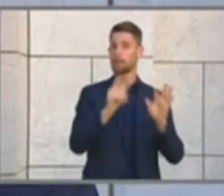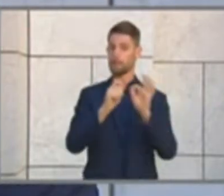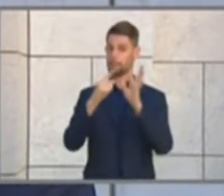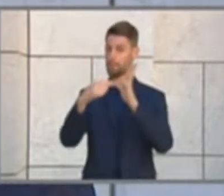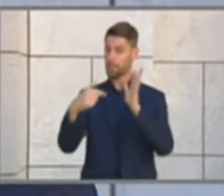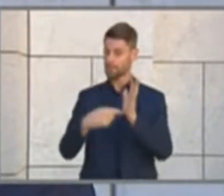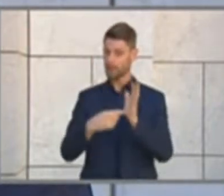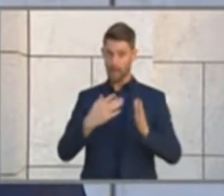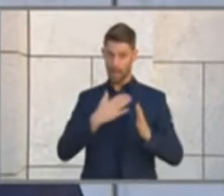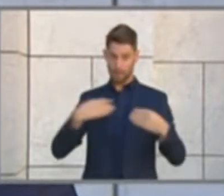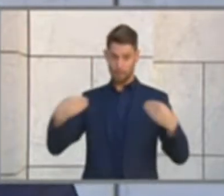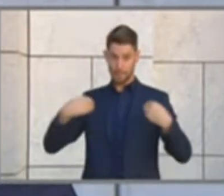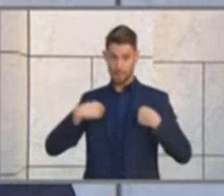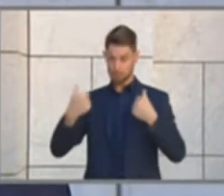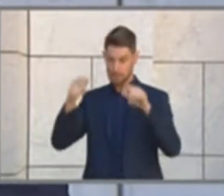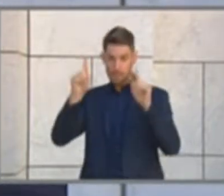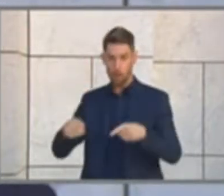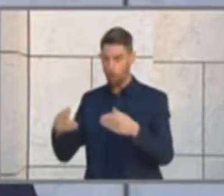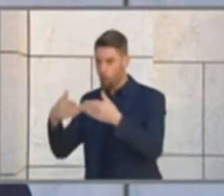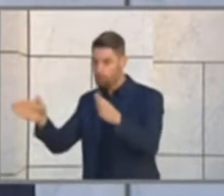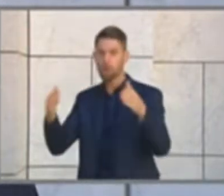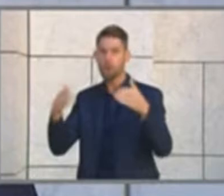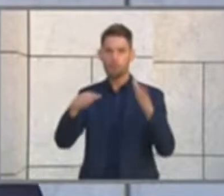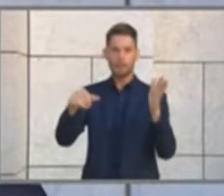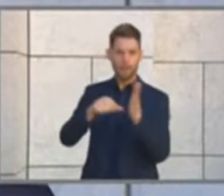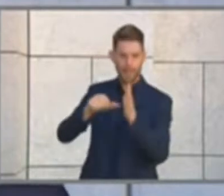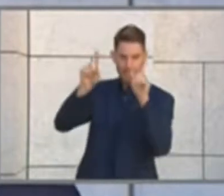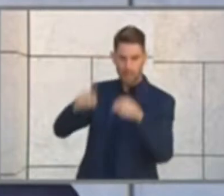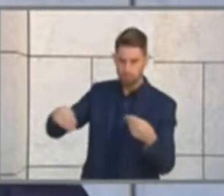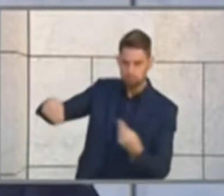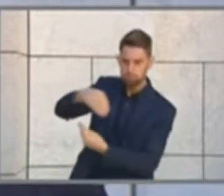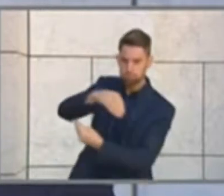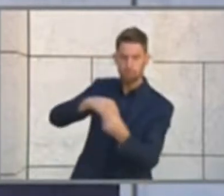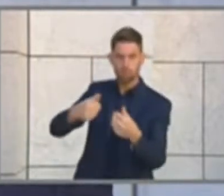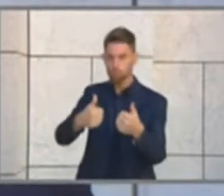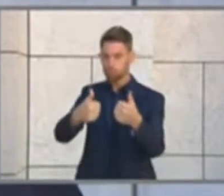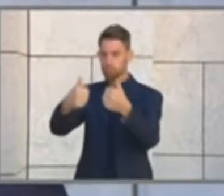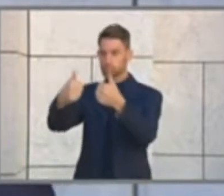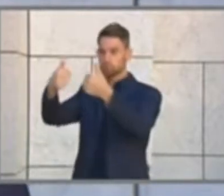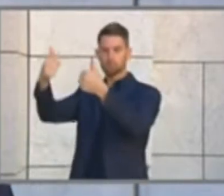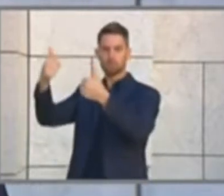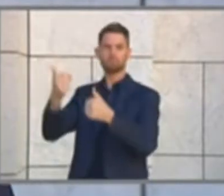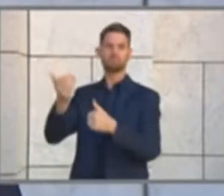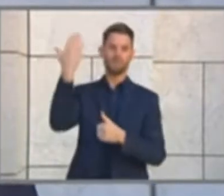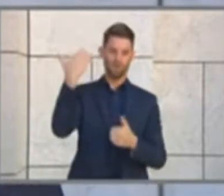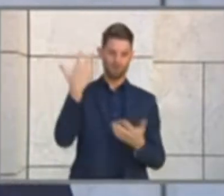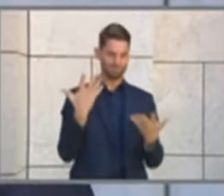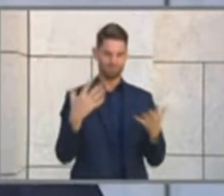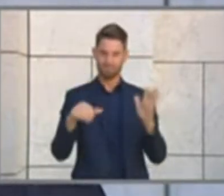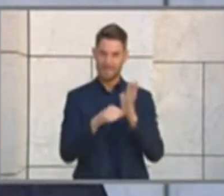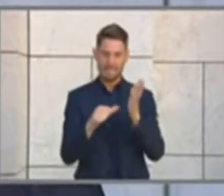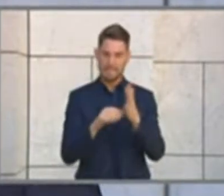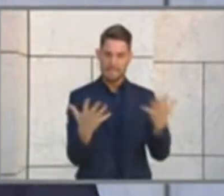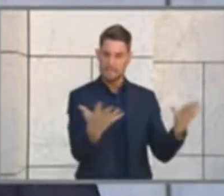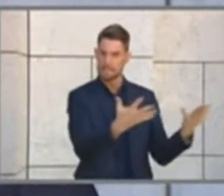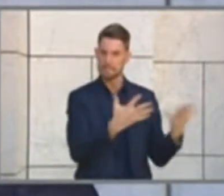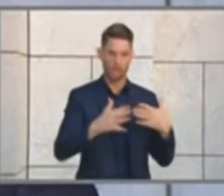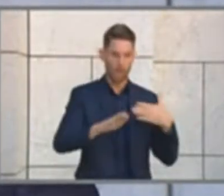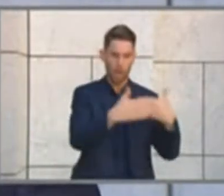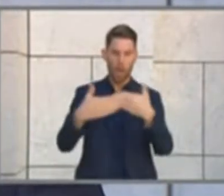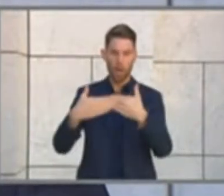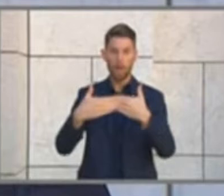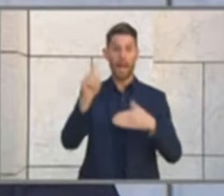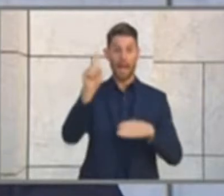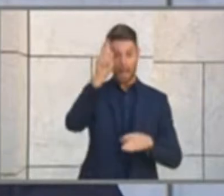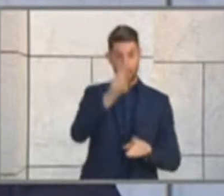the economy starts opening up again, and as we start getting out from under this doona that we're under, that people